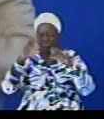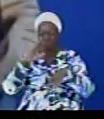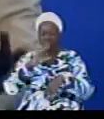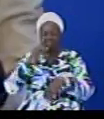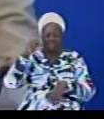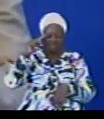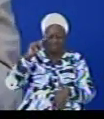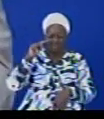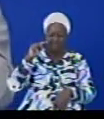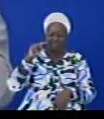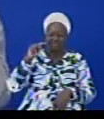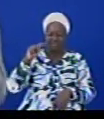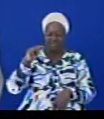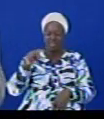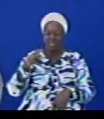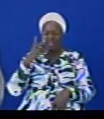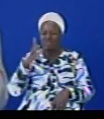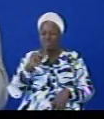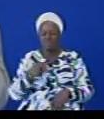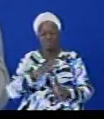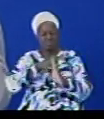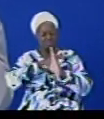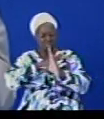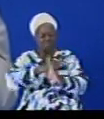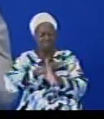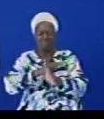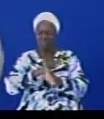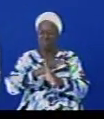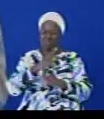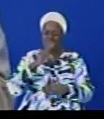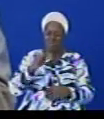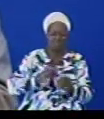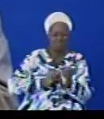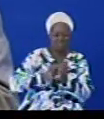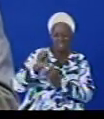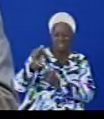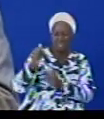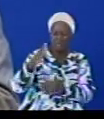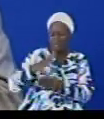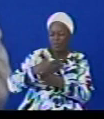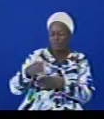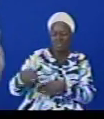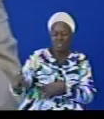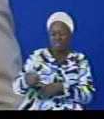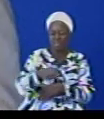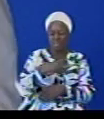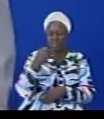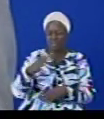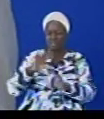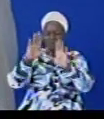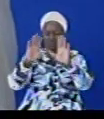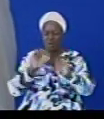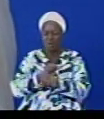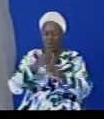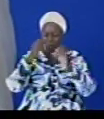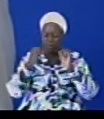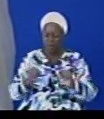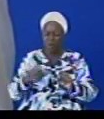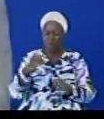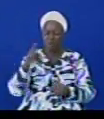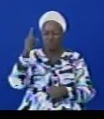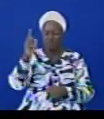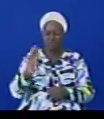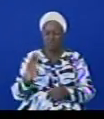television. There's no blocking, there's no barrier between them and the miracle power of